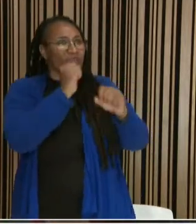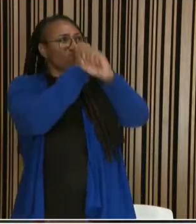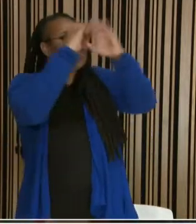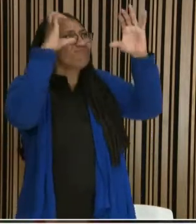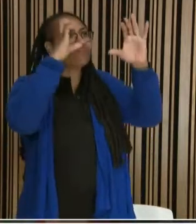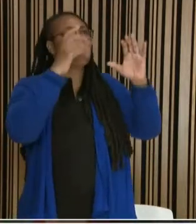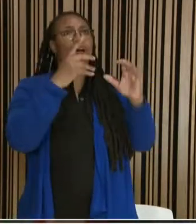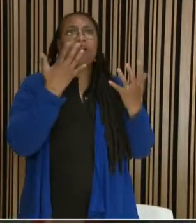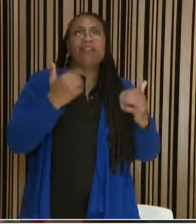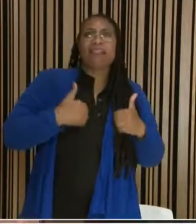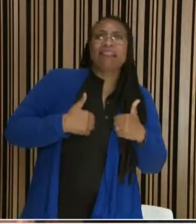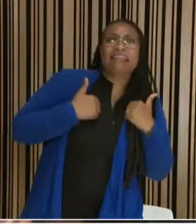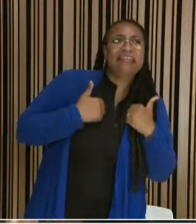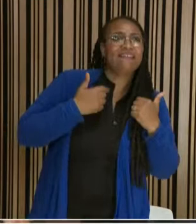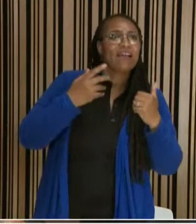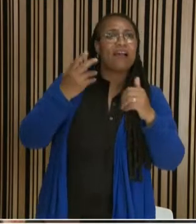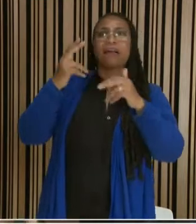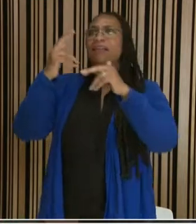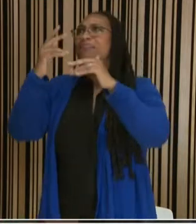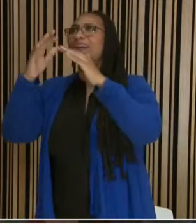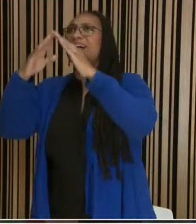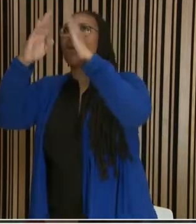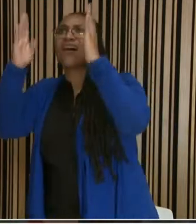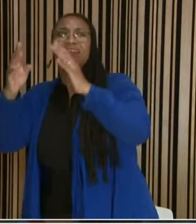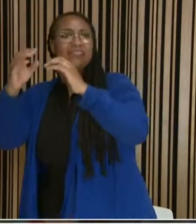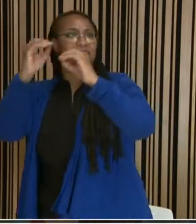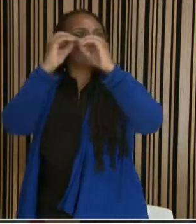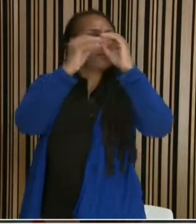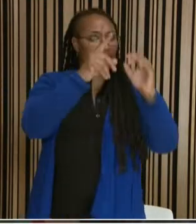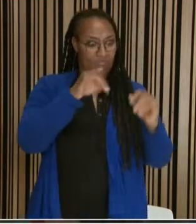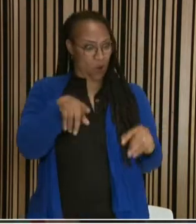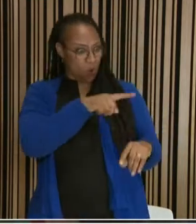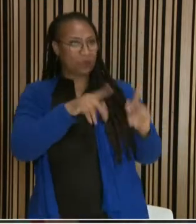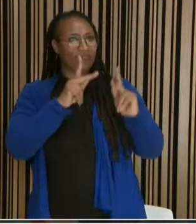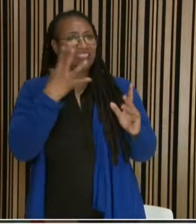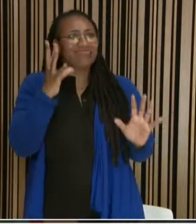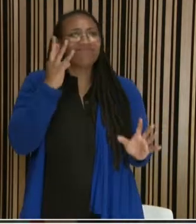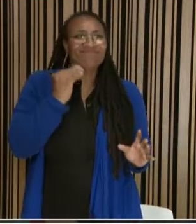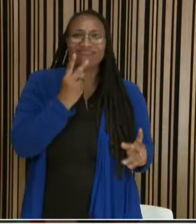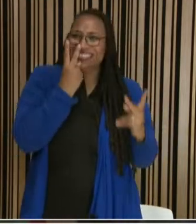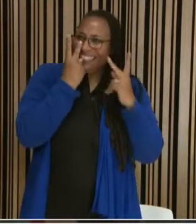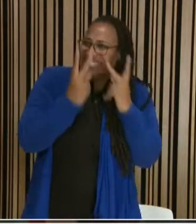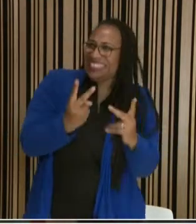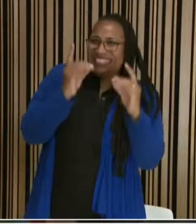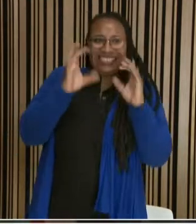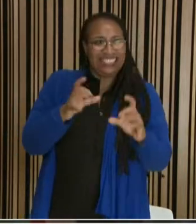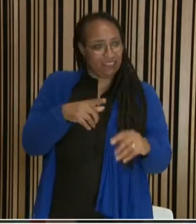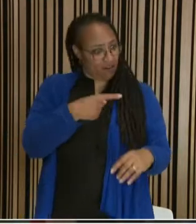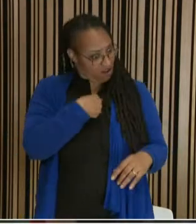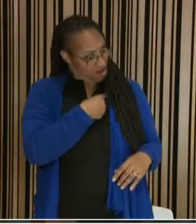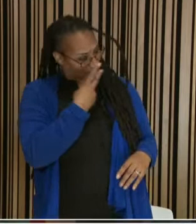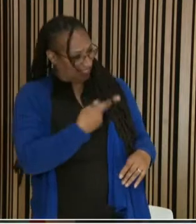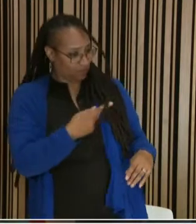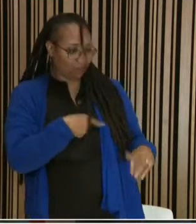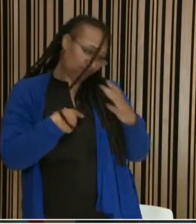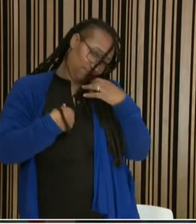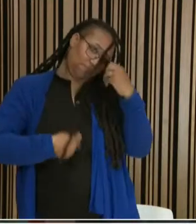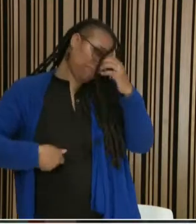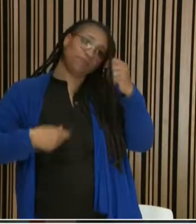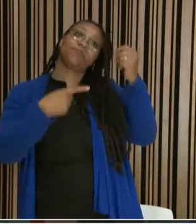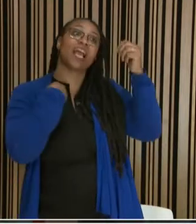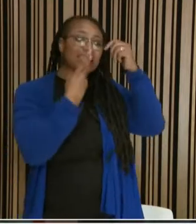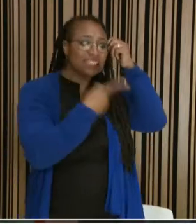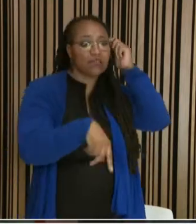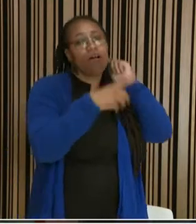sure that we're delivering for the people of the District of Columbia. What you will also see is from